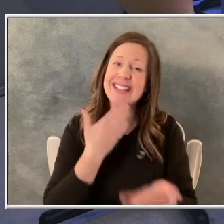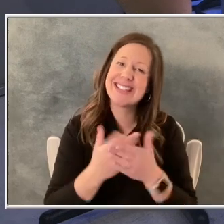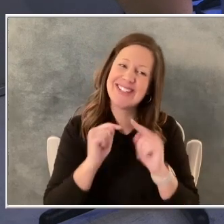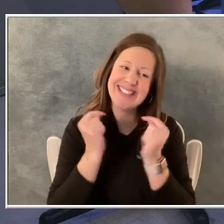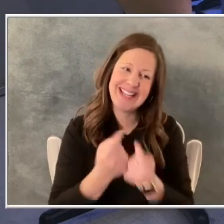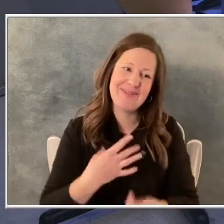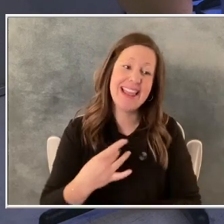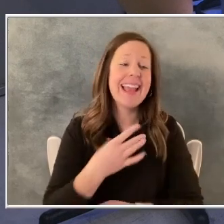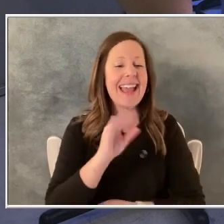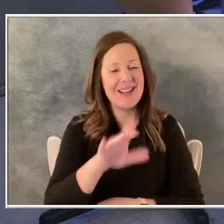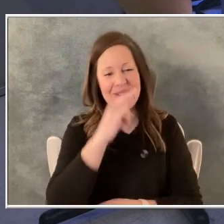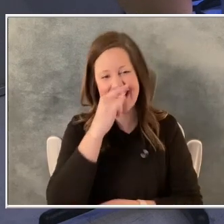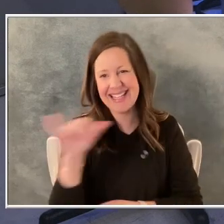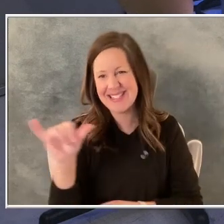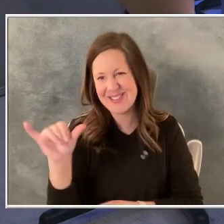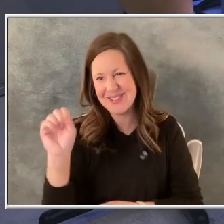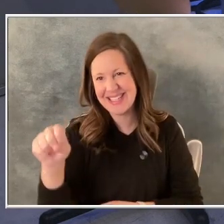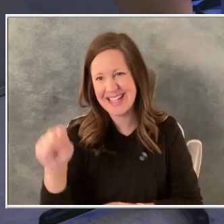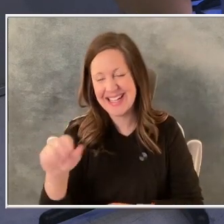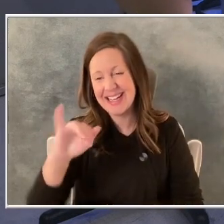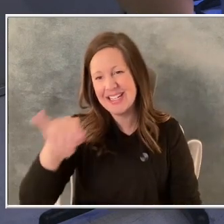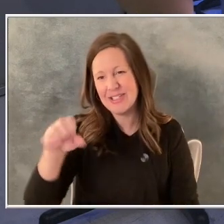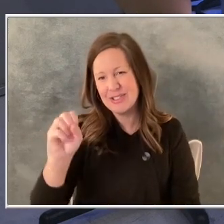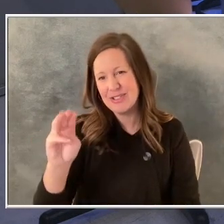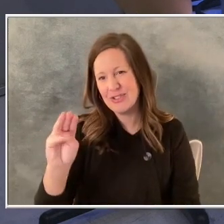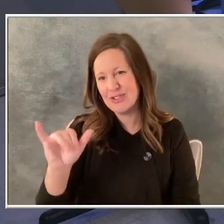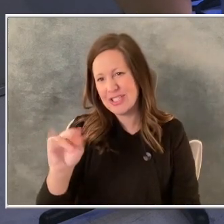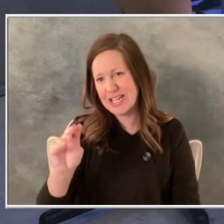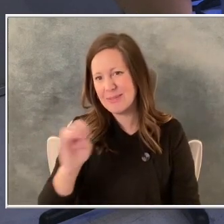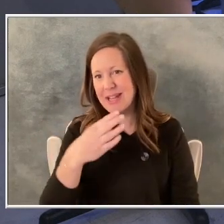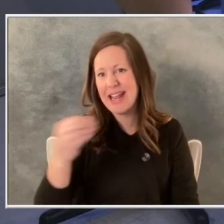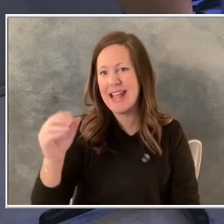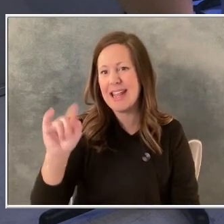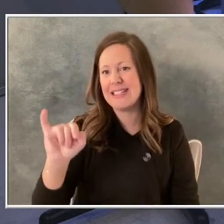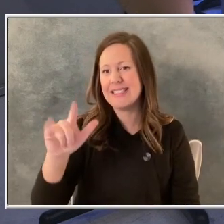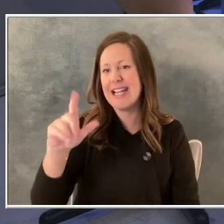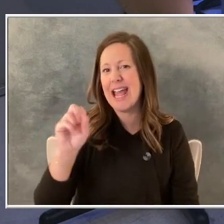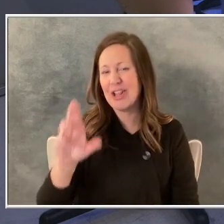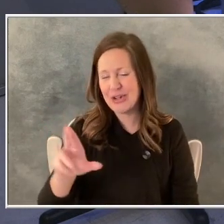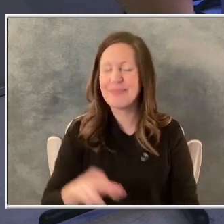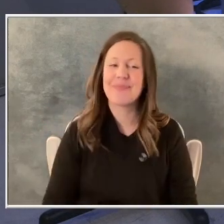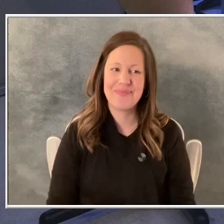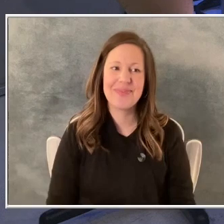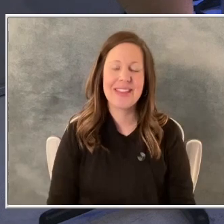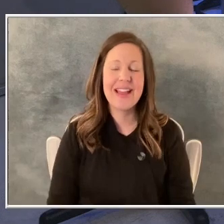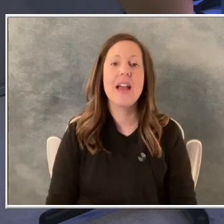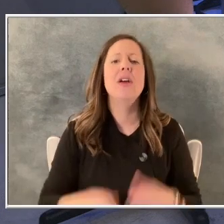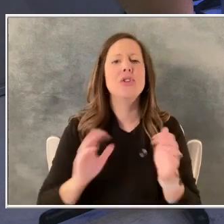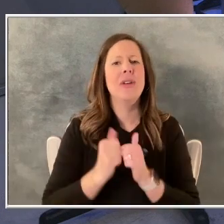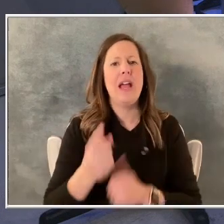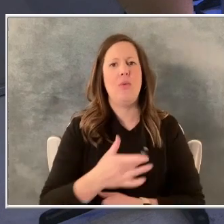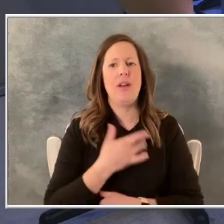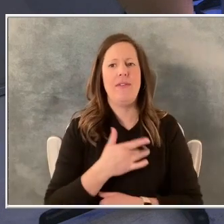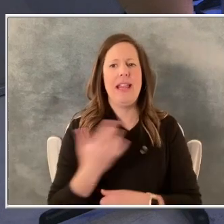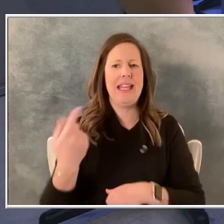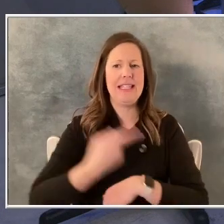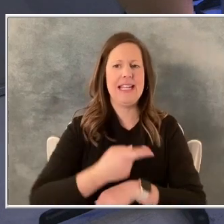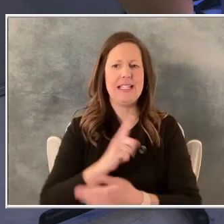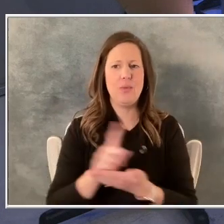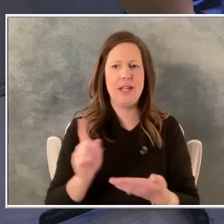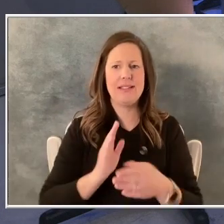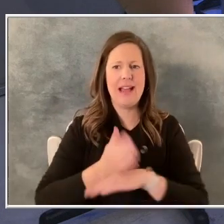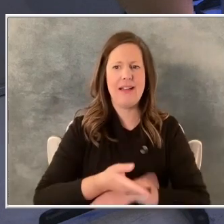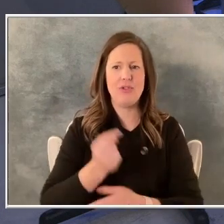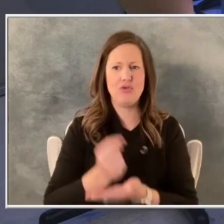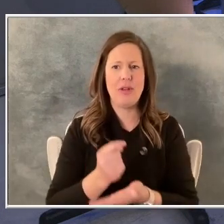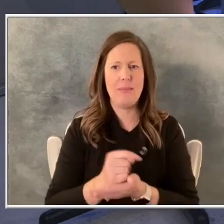I know your children. It's Jasmine and Tyler. Mm-hmm. So how were you feeling in the days and weeks after treatment? What was recovery like